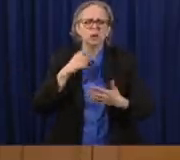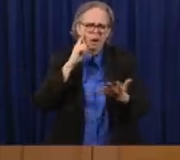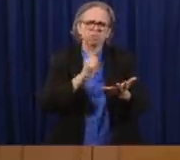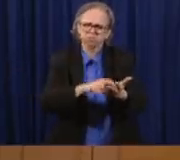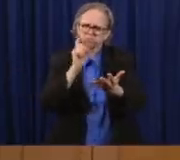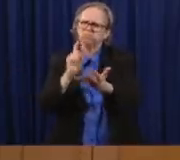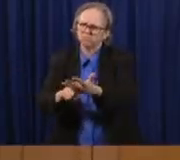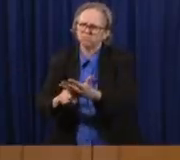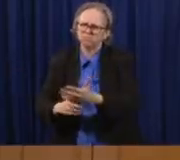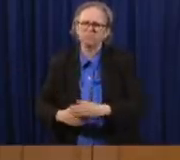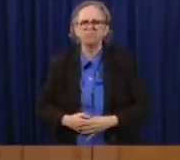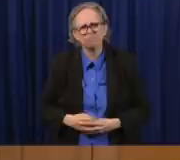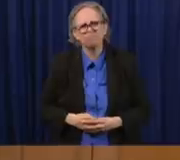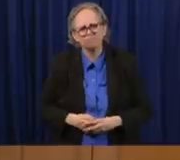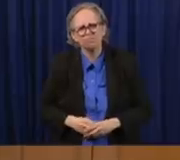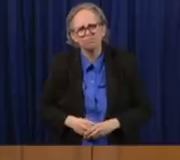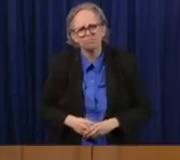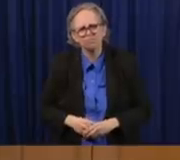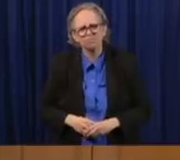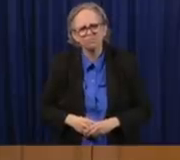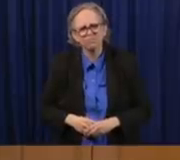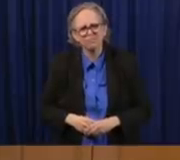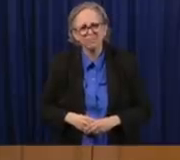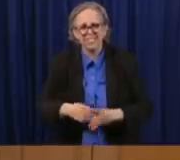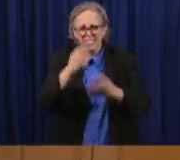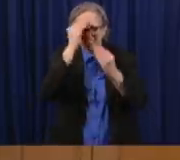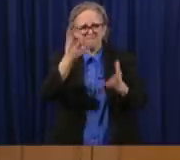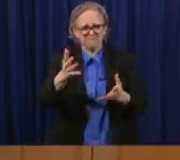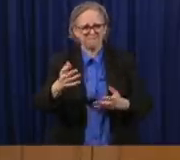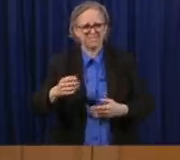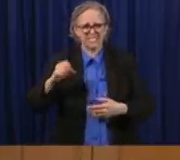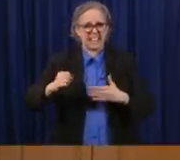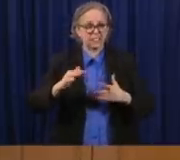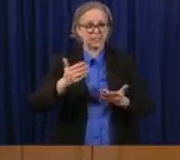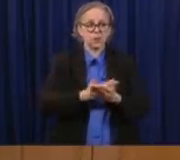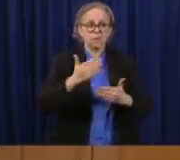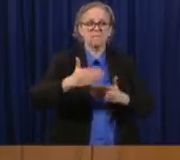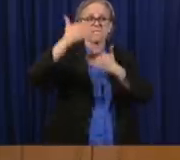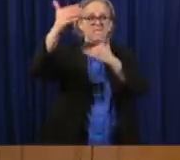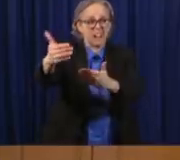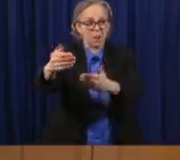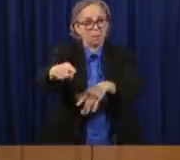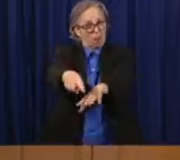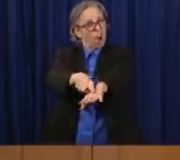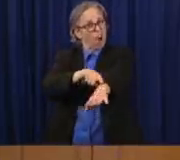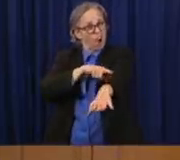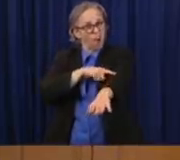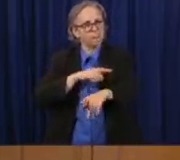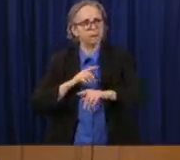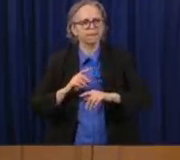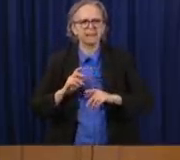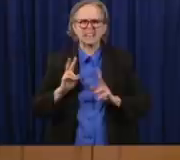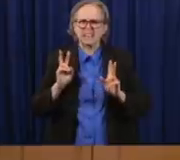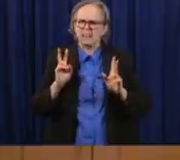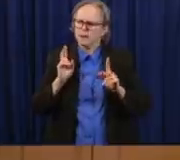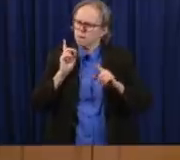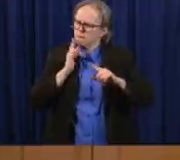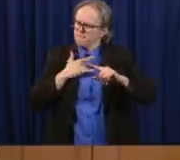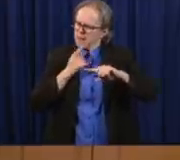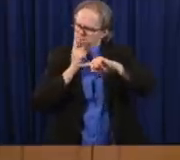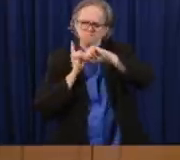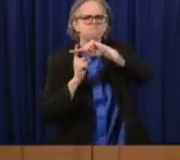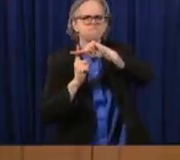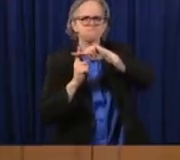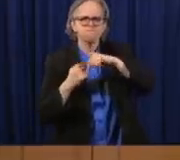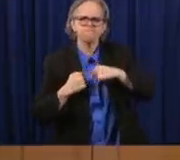that while we have a long road ahead, I am very, very optimistic about how we will travel